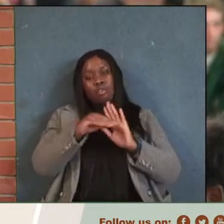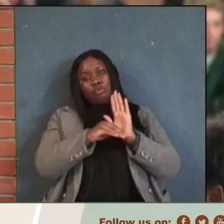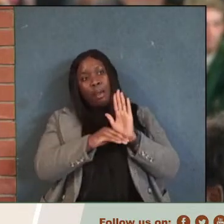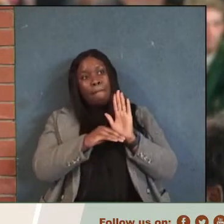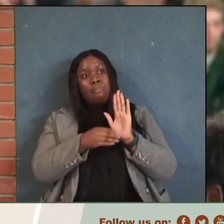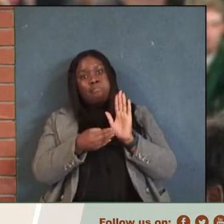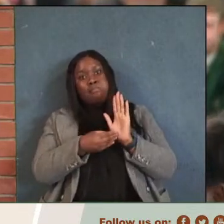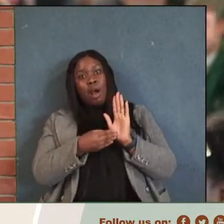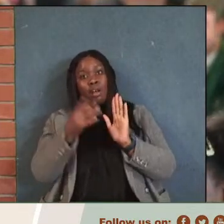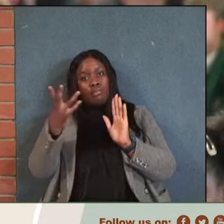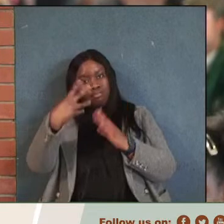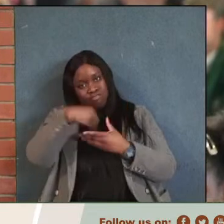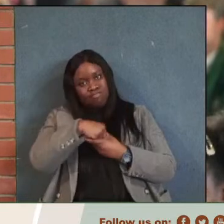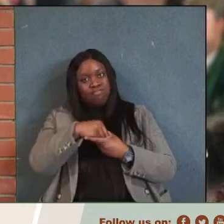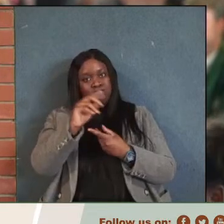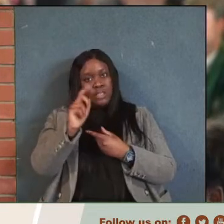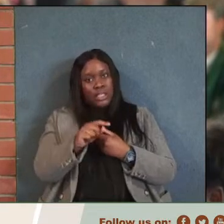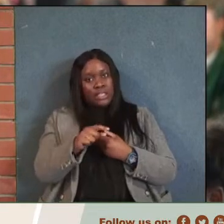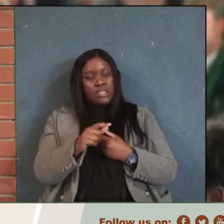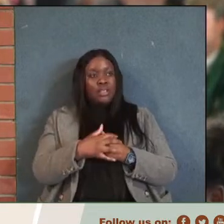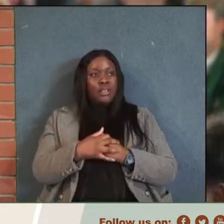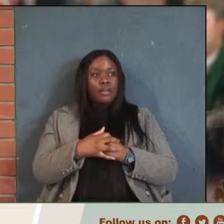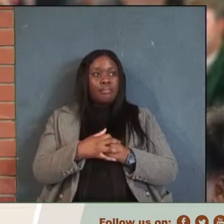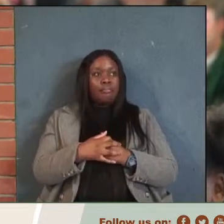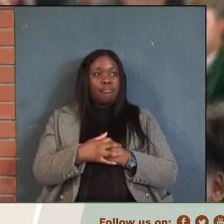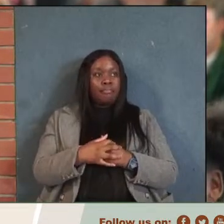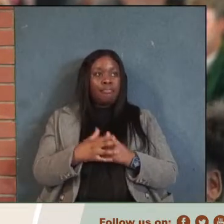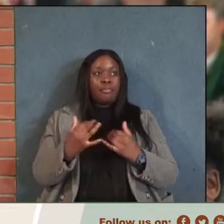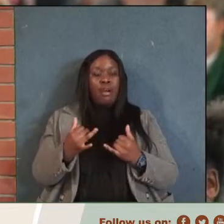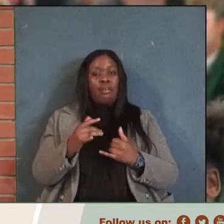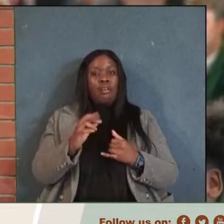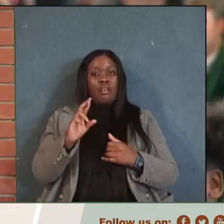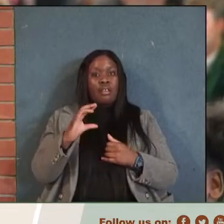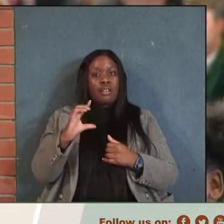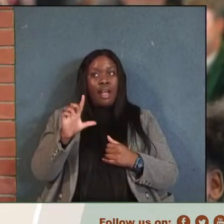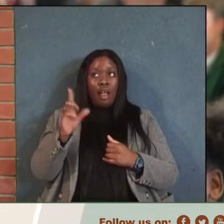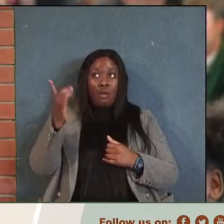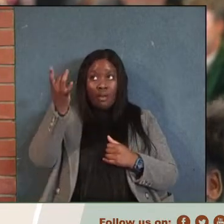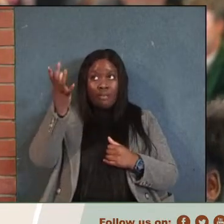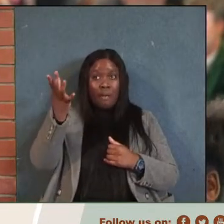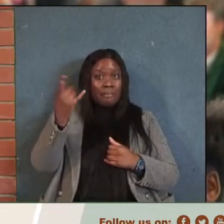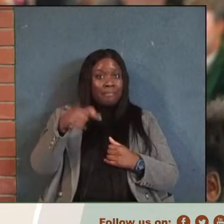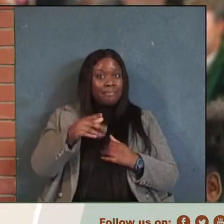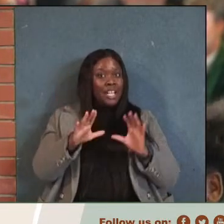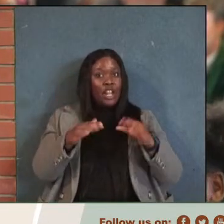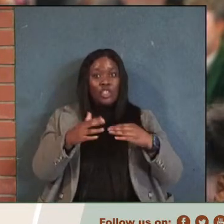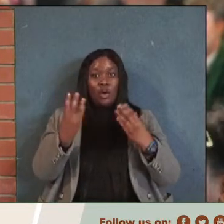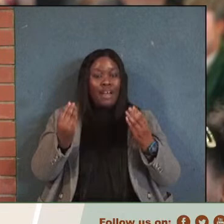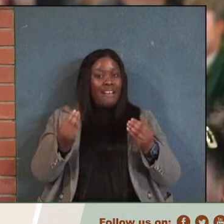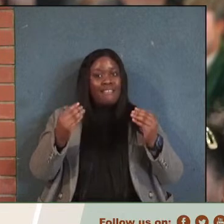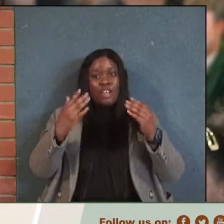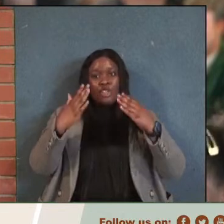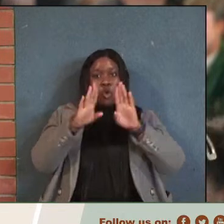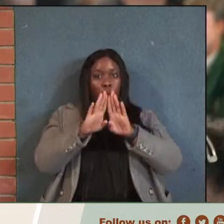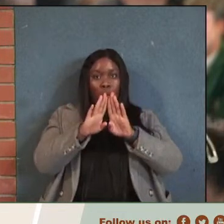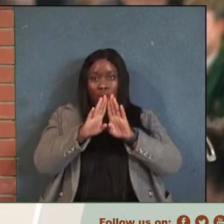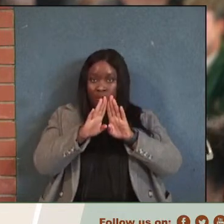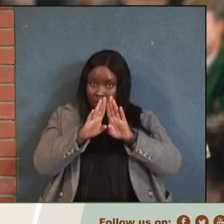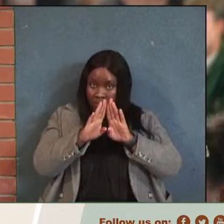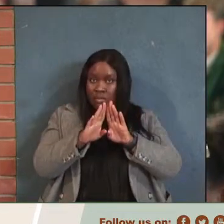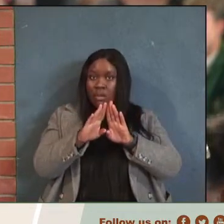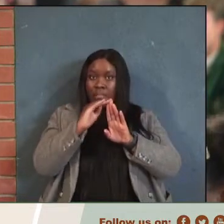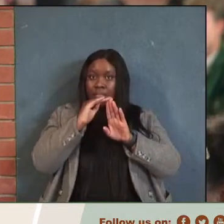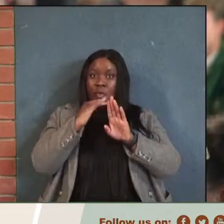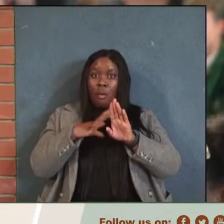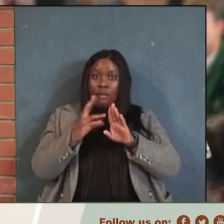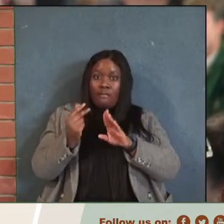discussion that have something to do with the school infrastructure. Now, we'll tell our RCLs that this class doesn't have a door. We want to fundraise to raise money to buy the door